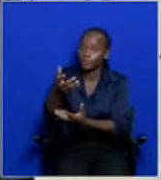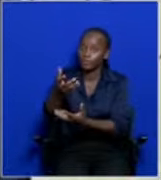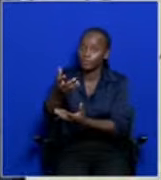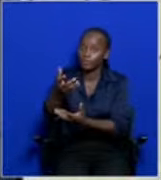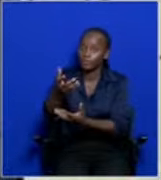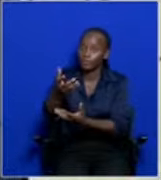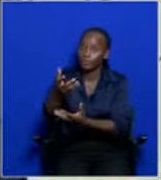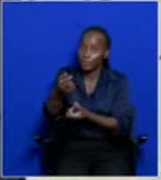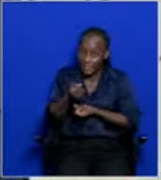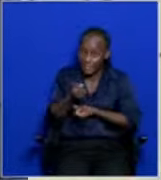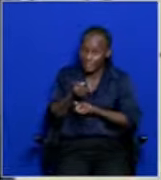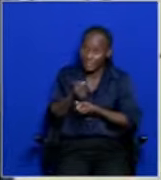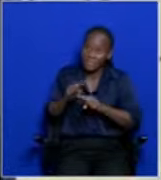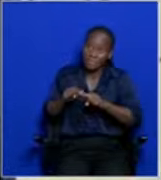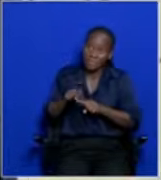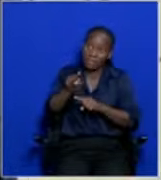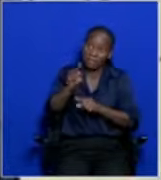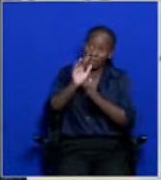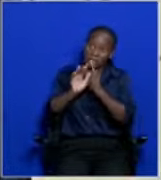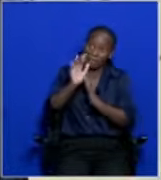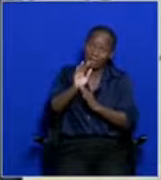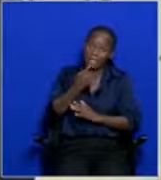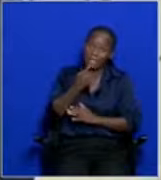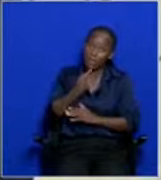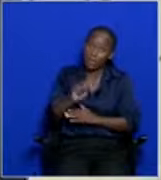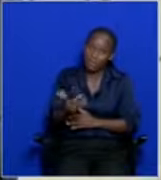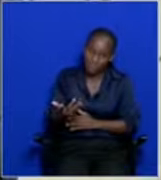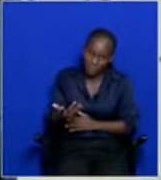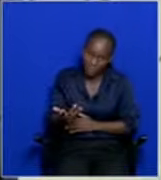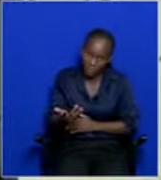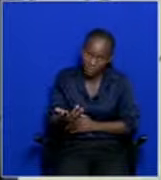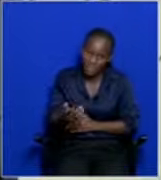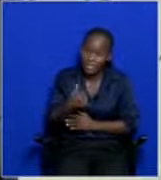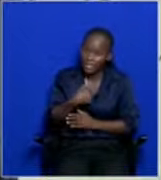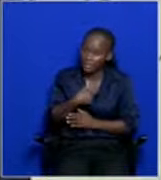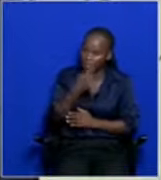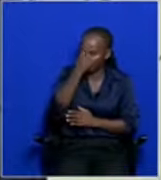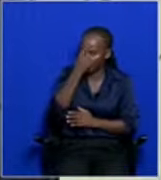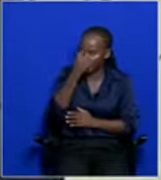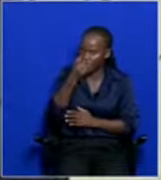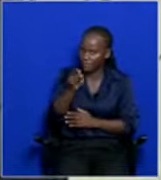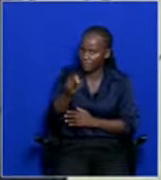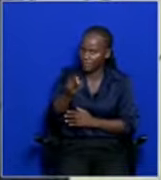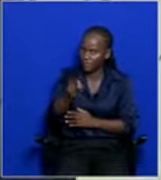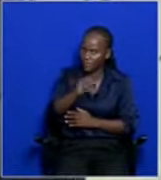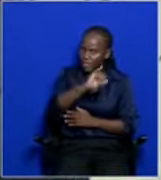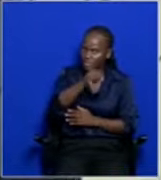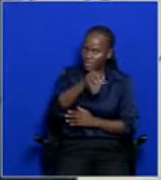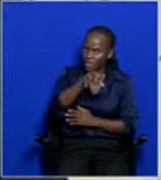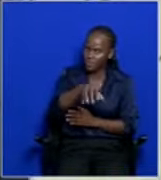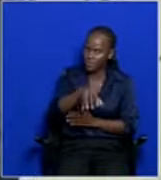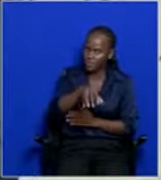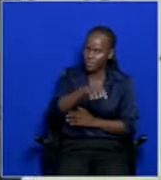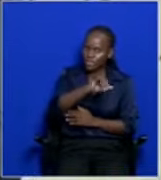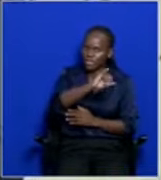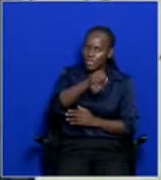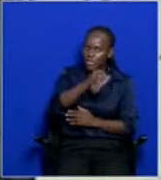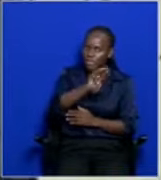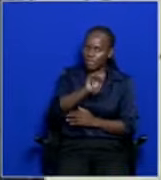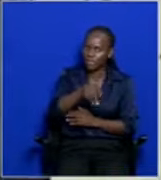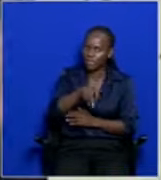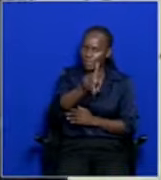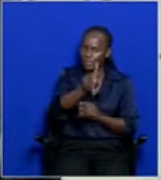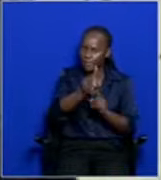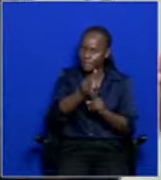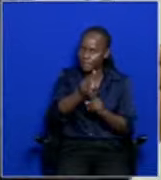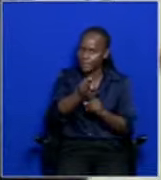I don't believe that there was a Gauteng traffic with a lot of ranks, but if indeed he write that